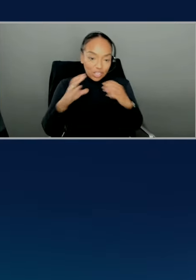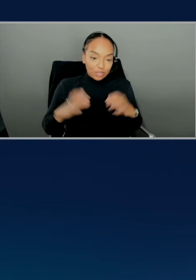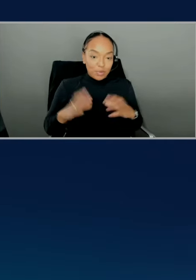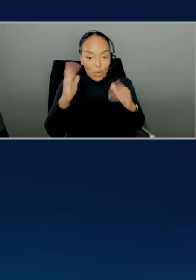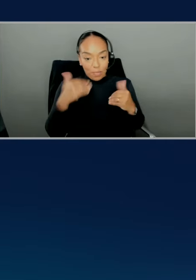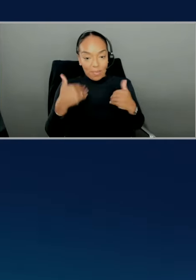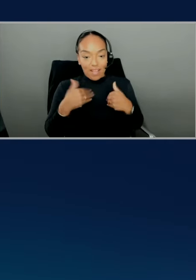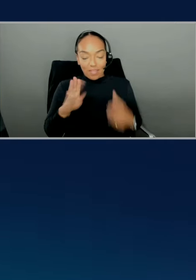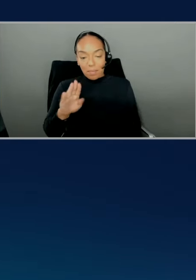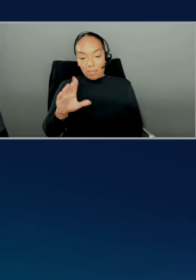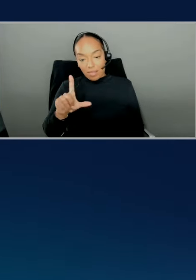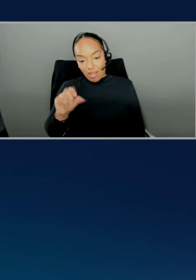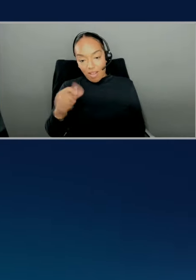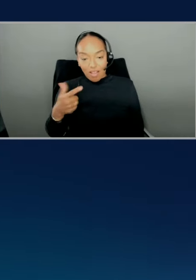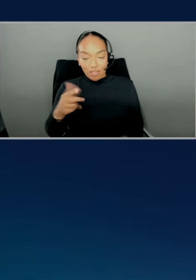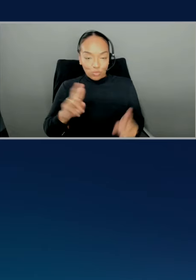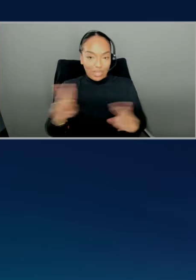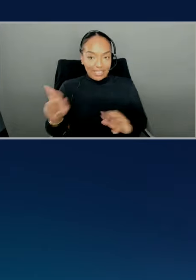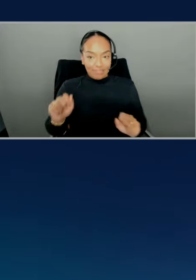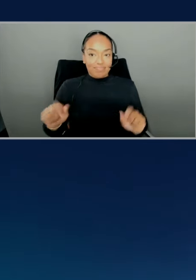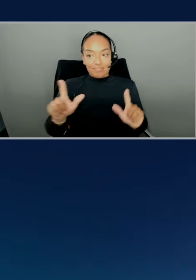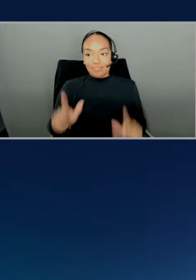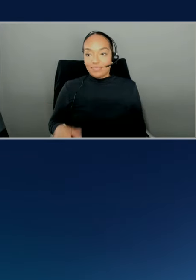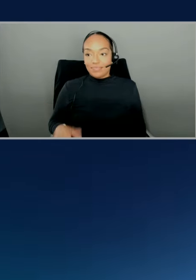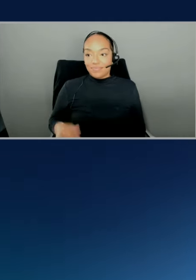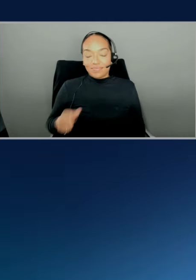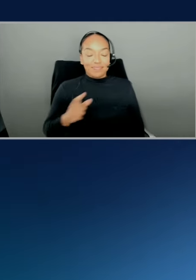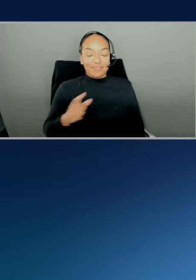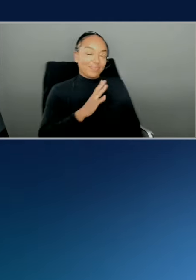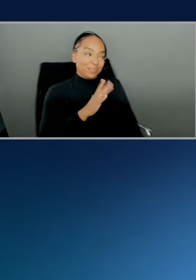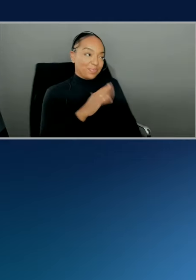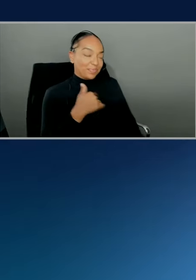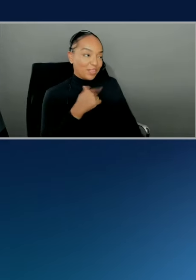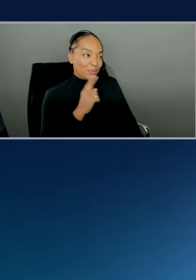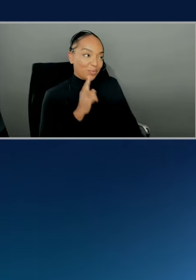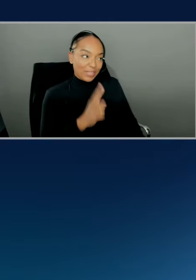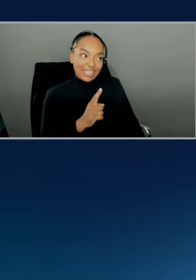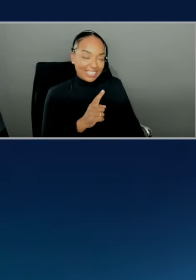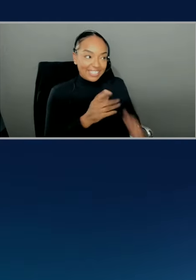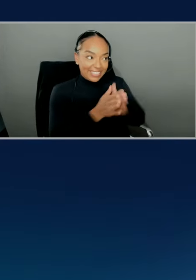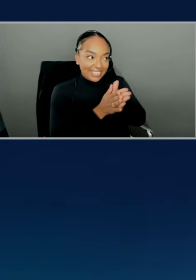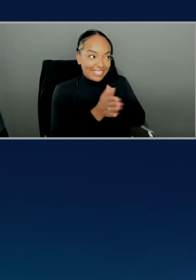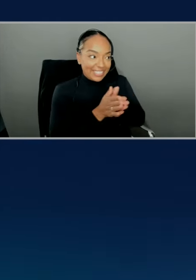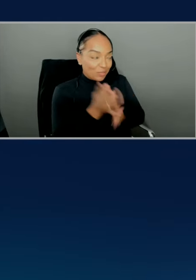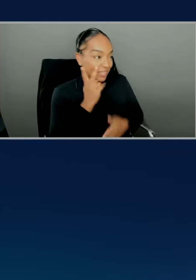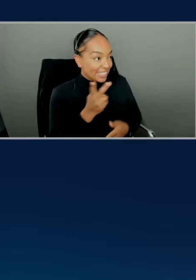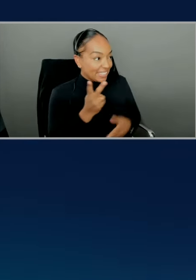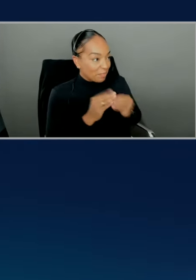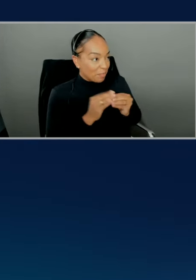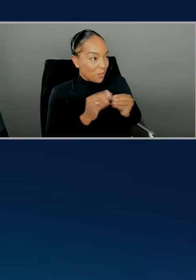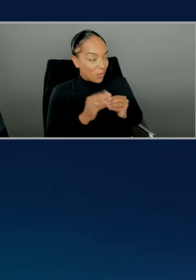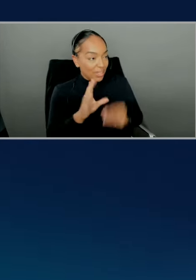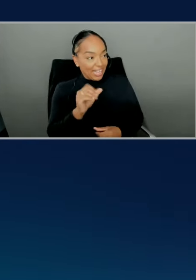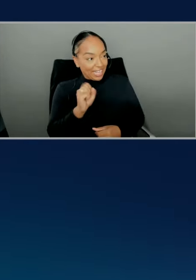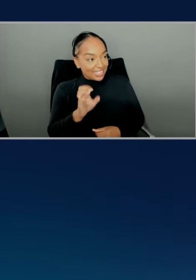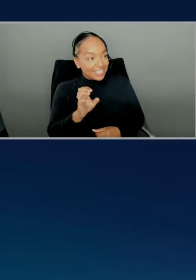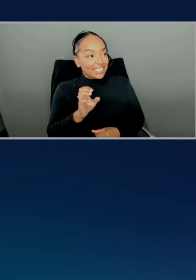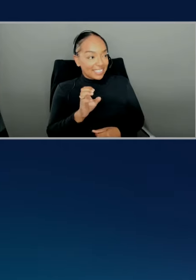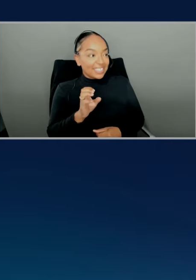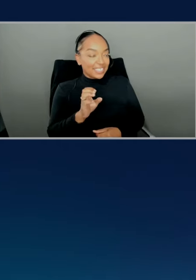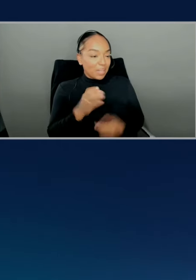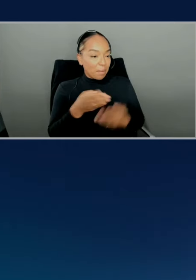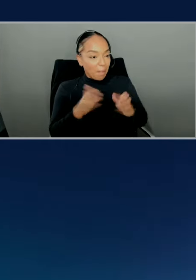ready. Fantastic. I am eager to see more use cases on this and to see some public use case references. It's going to be a lot of fun